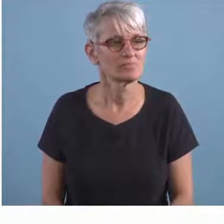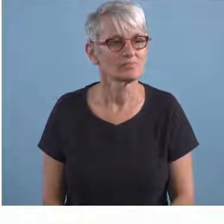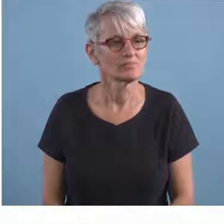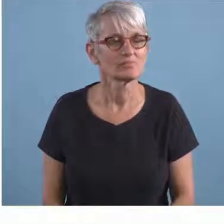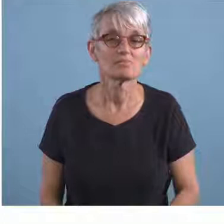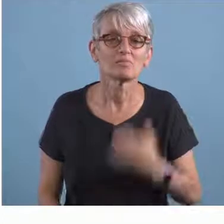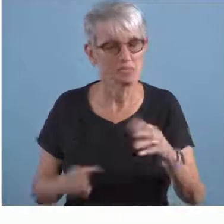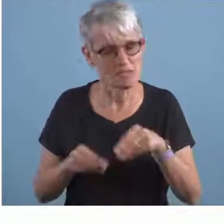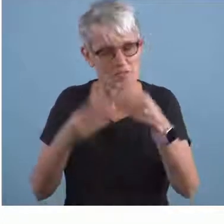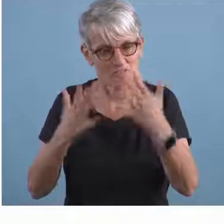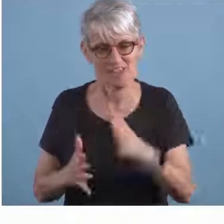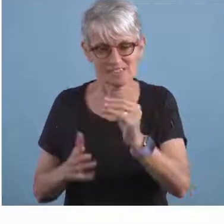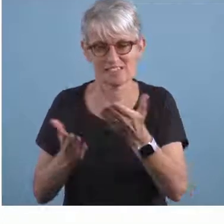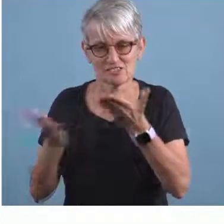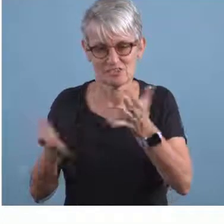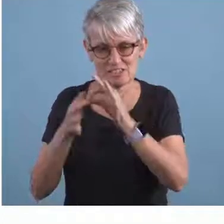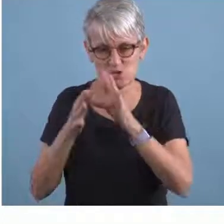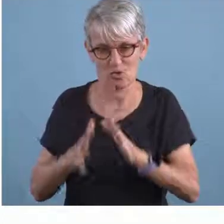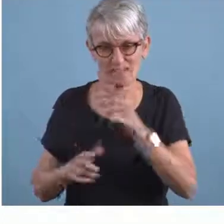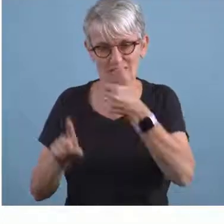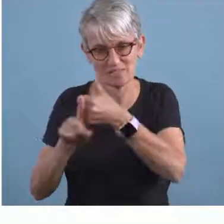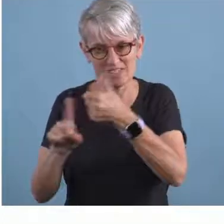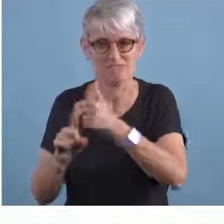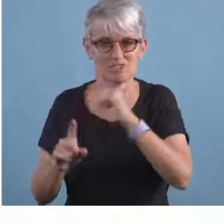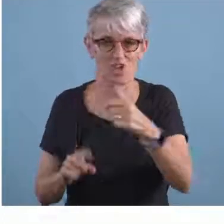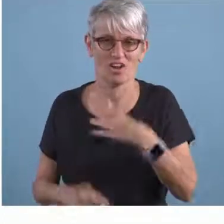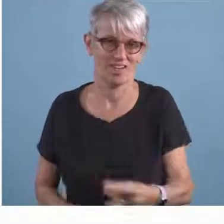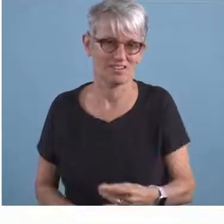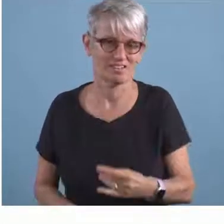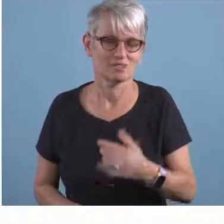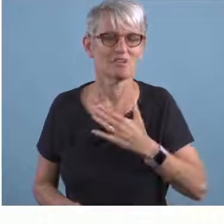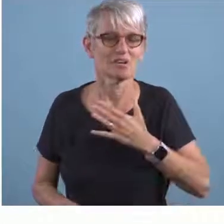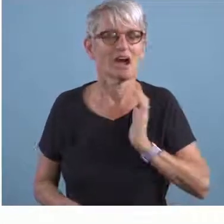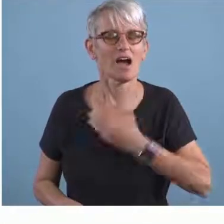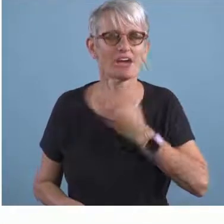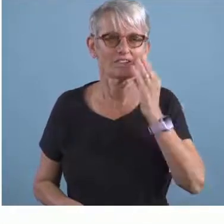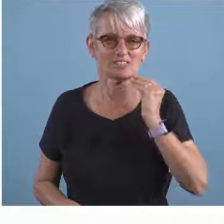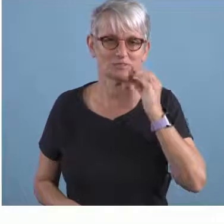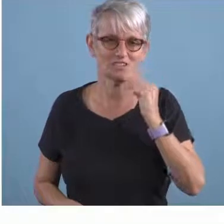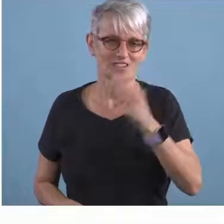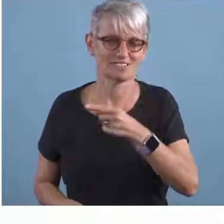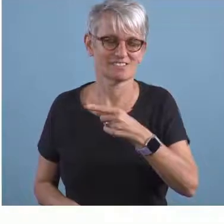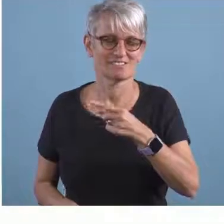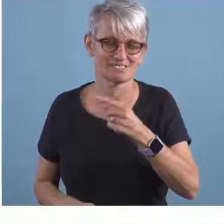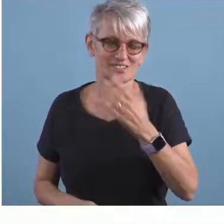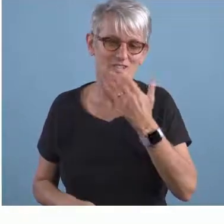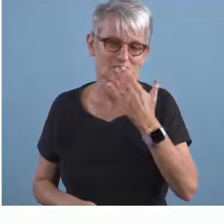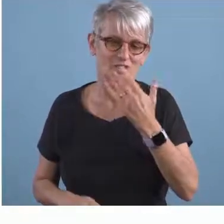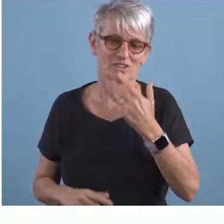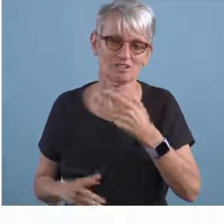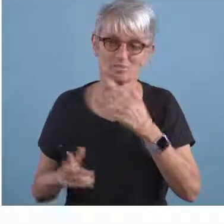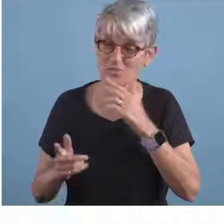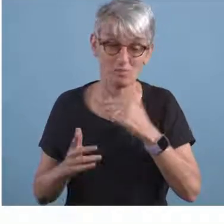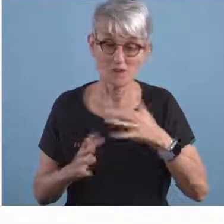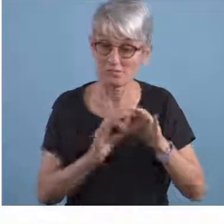maybe it's providers and service coordinators from our experience here in Colorado who are less comfortable with telepractice. Maybe it's not